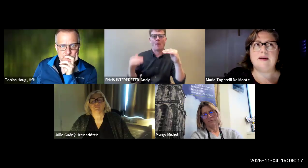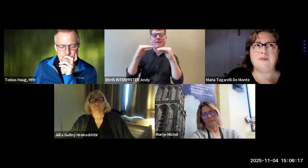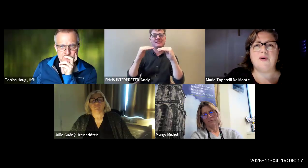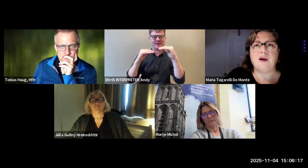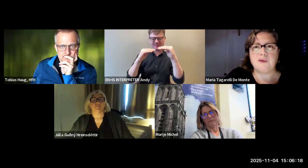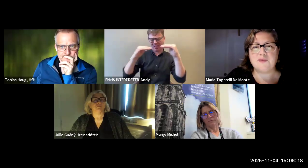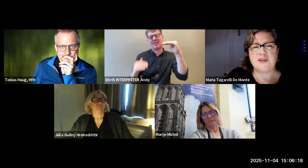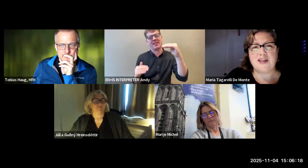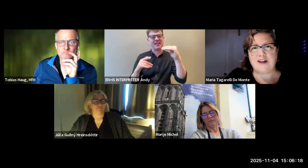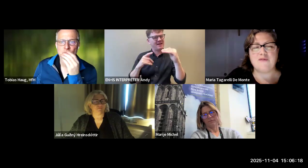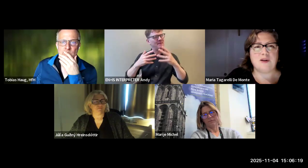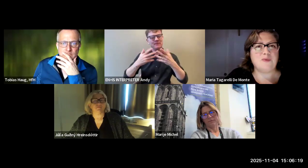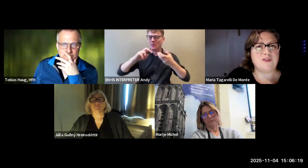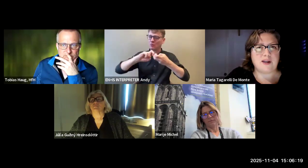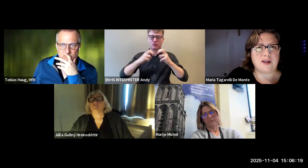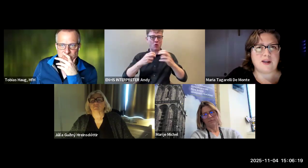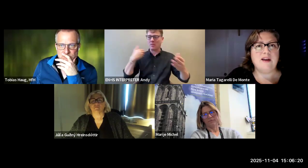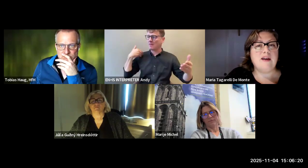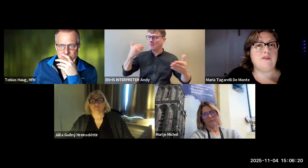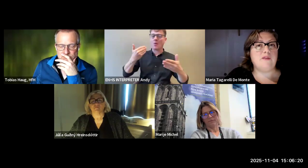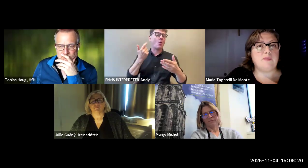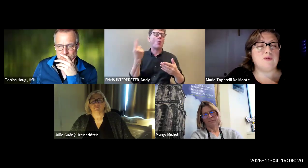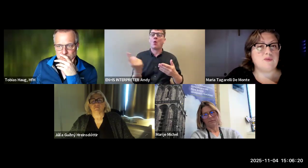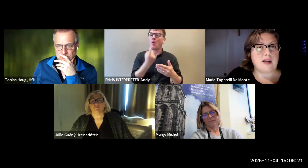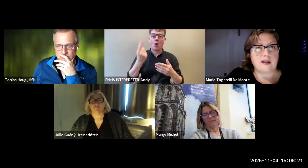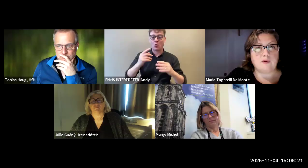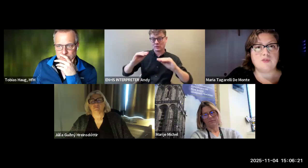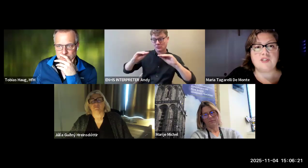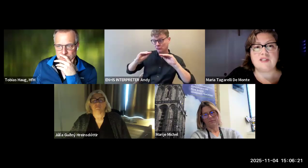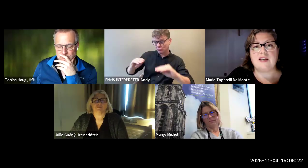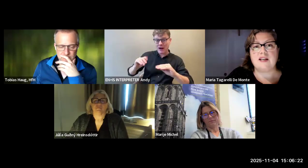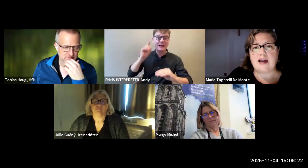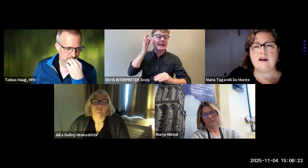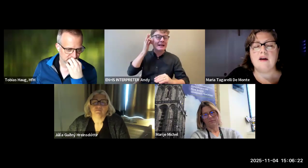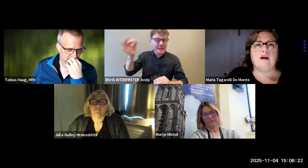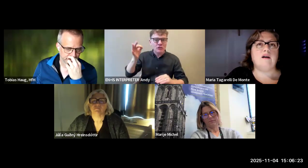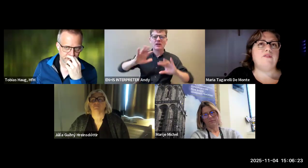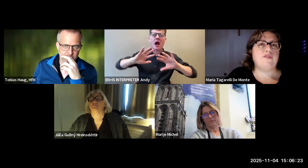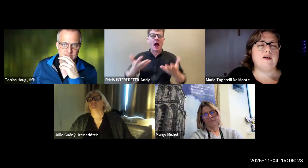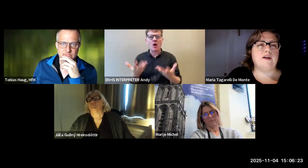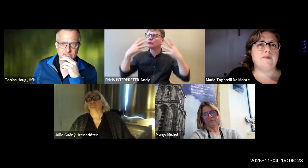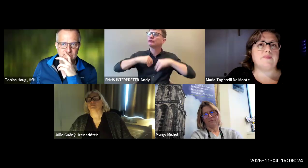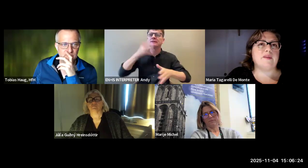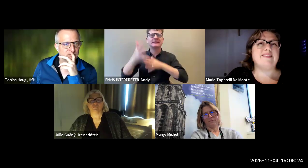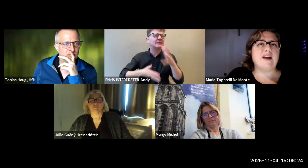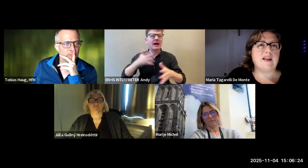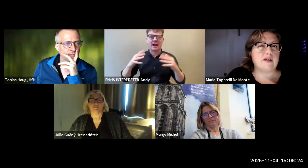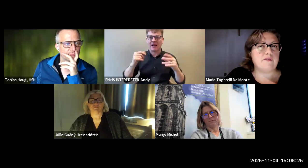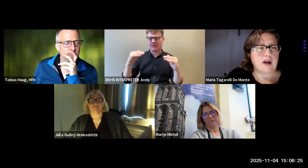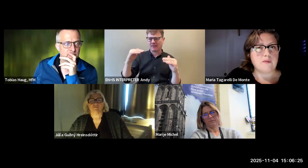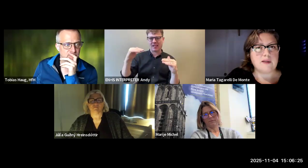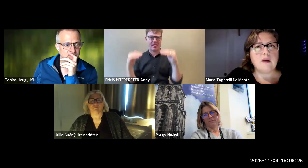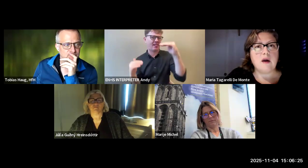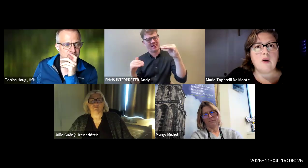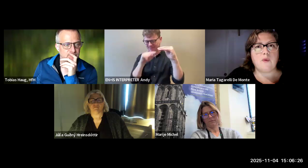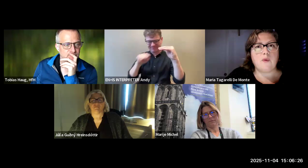important problems we have when we train hearing people to sign language, which is the lack of